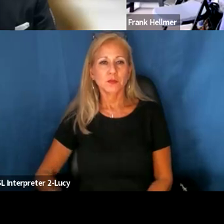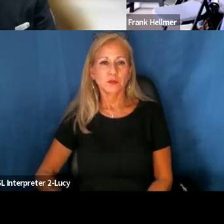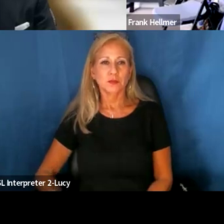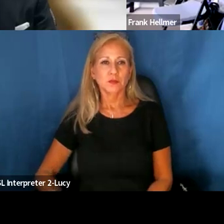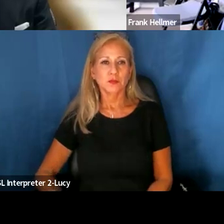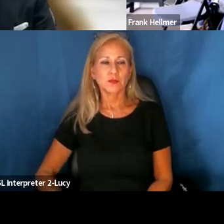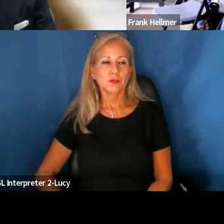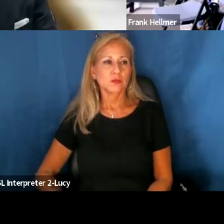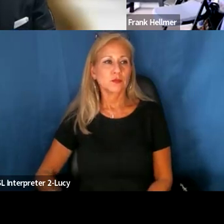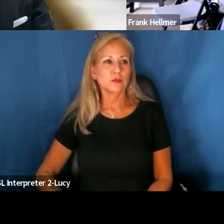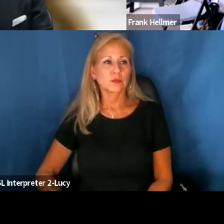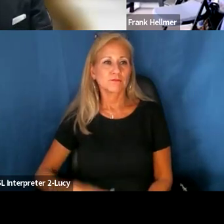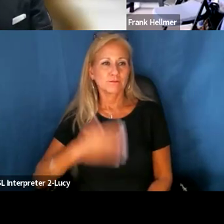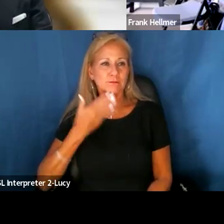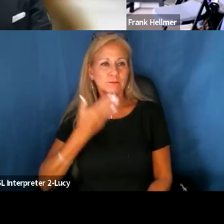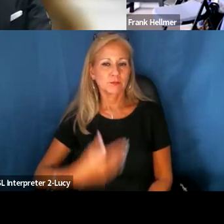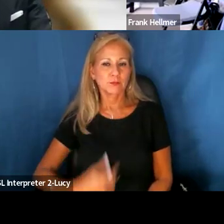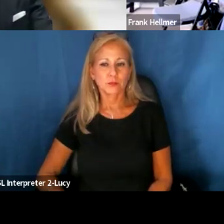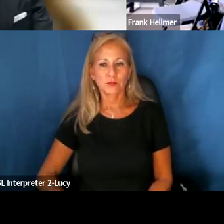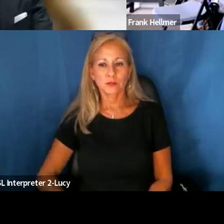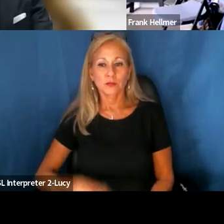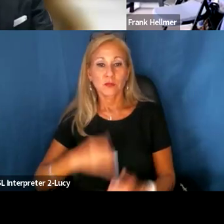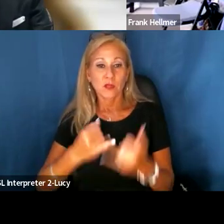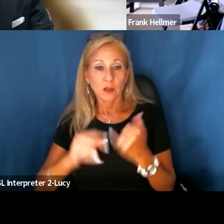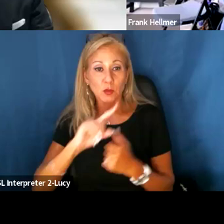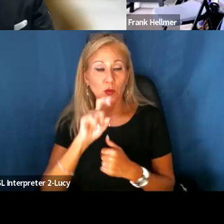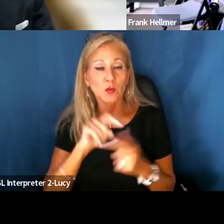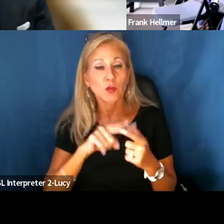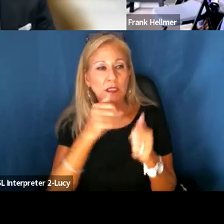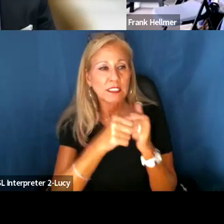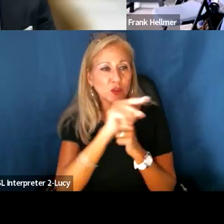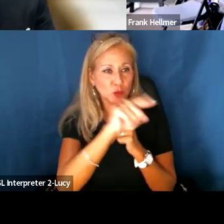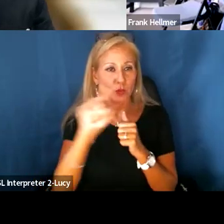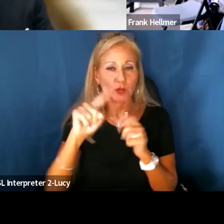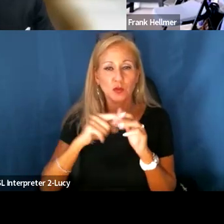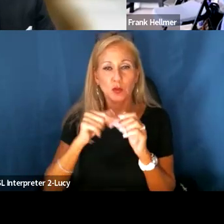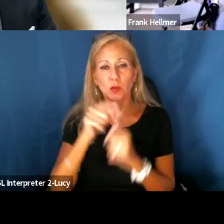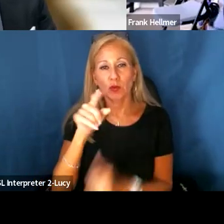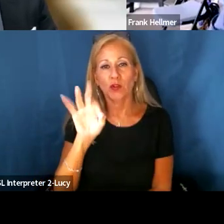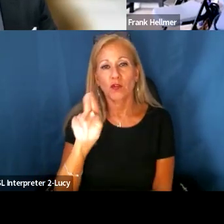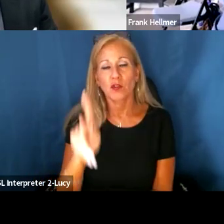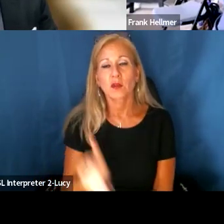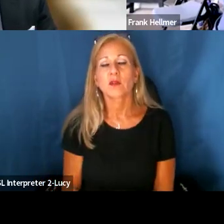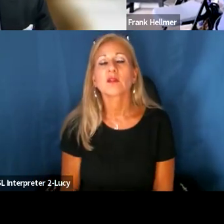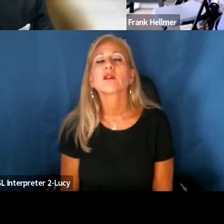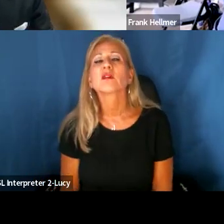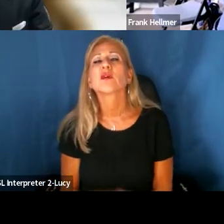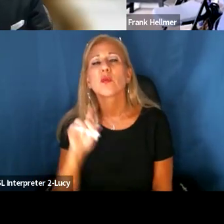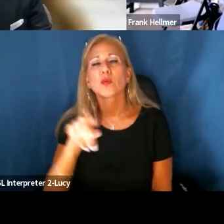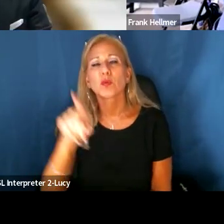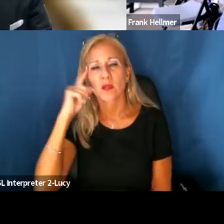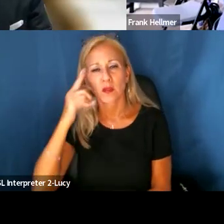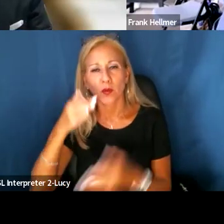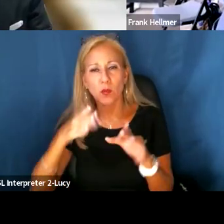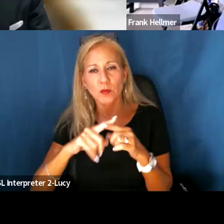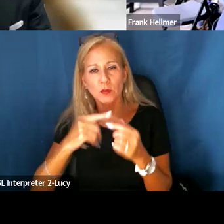Right. Thank you, Nancy. Last question, I'm going to ask this to each one of you, and I'm going to start with you, Frank. What do you think are some ways